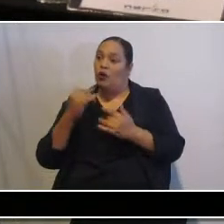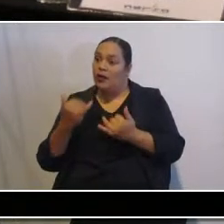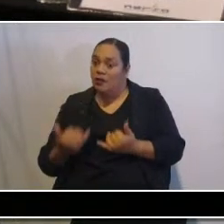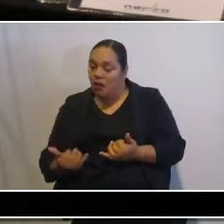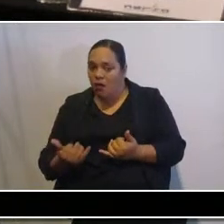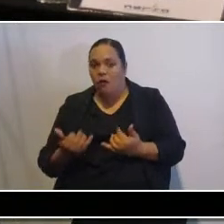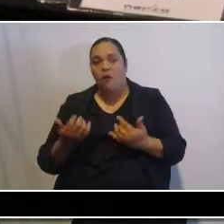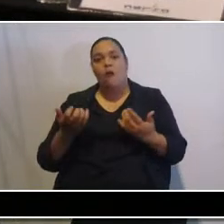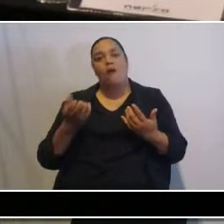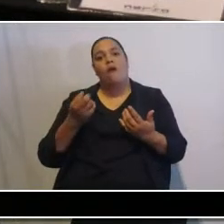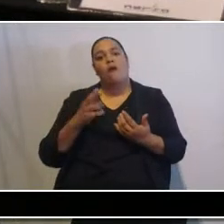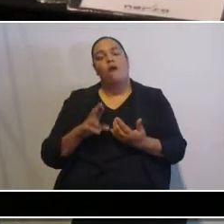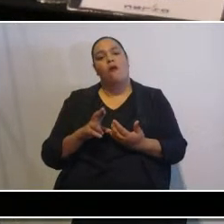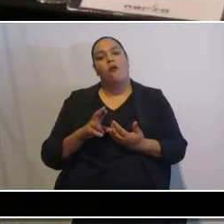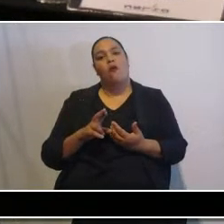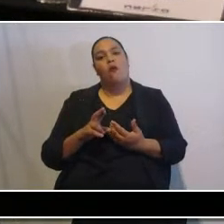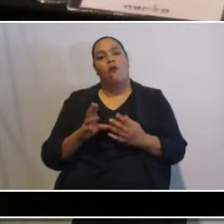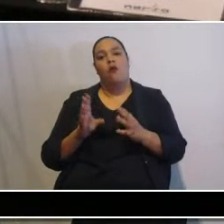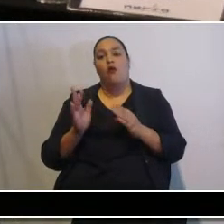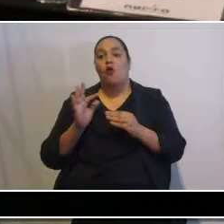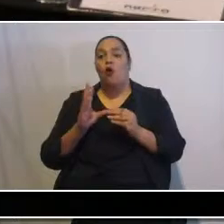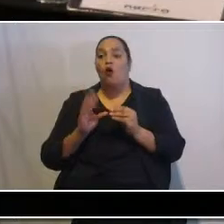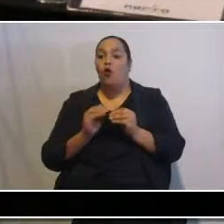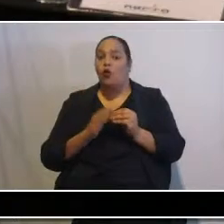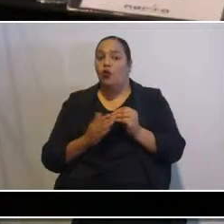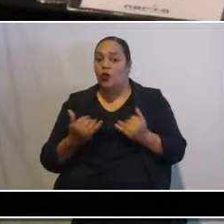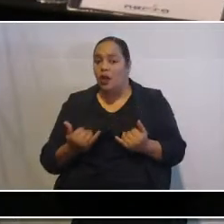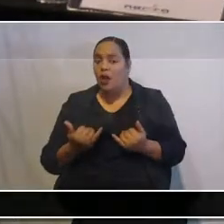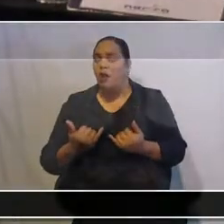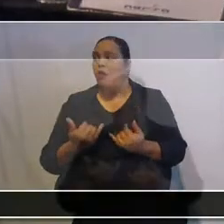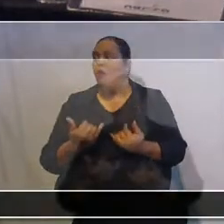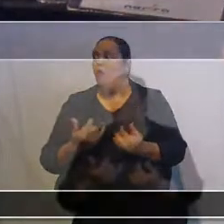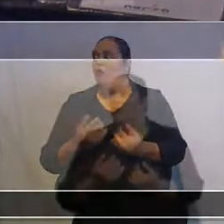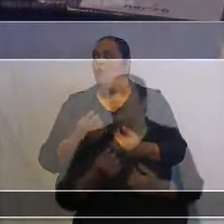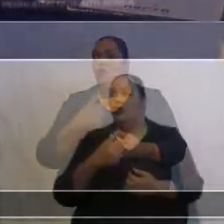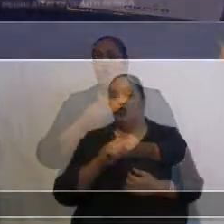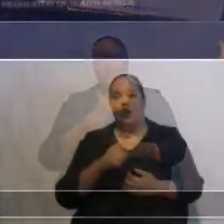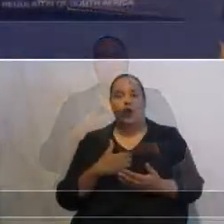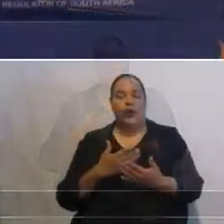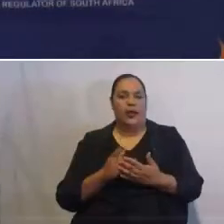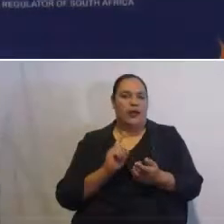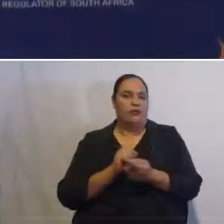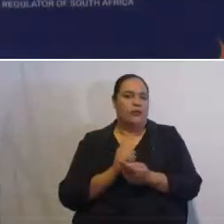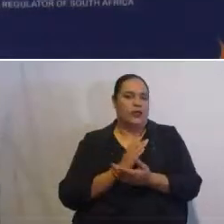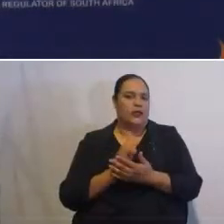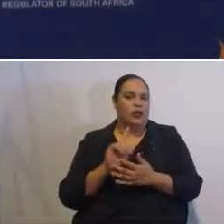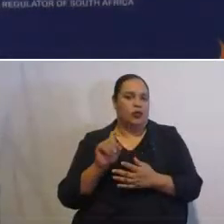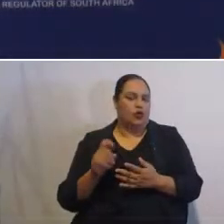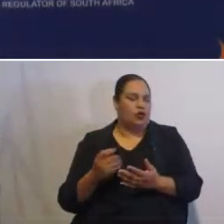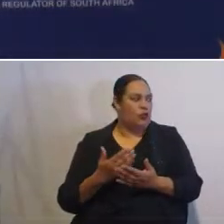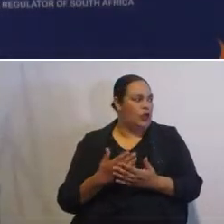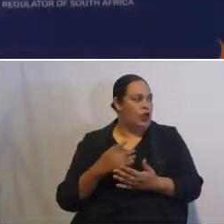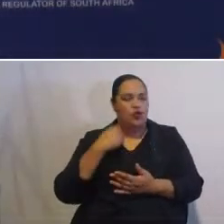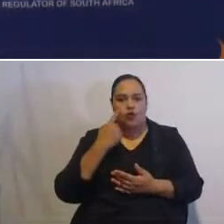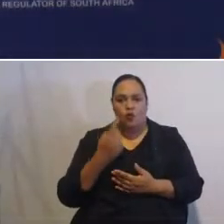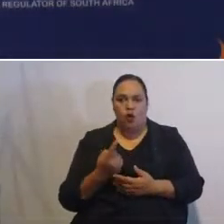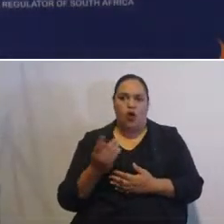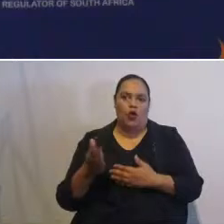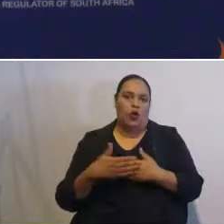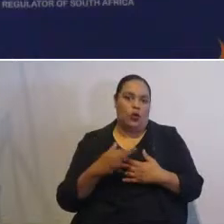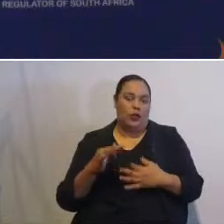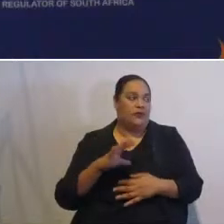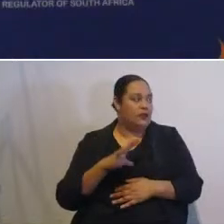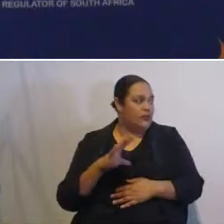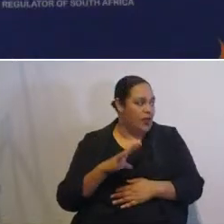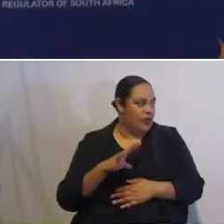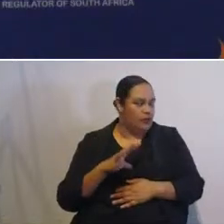of conclusion now. Thank you. Chair, we can address some of those questions in tomorrow's closing if that's fine.